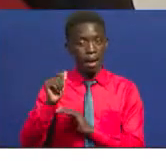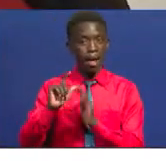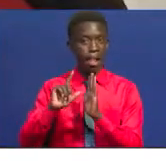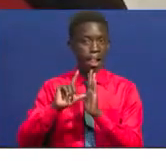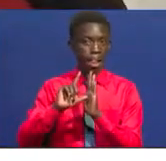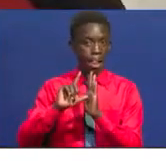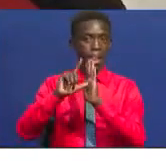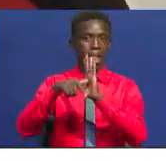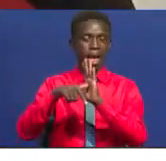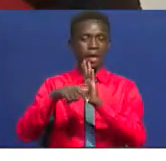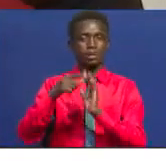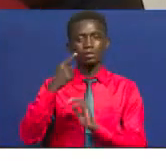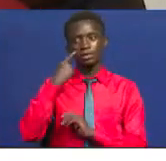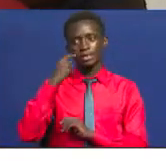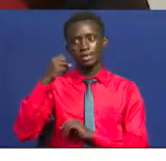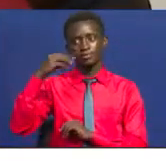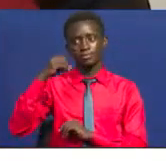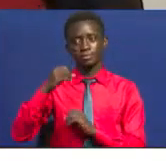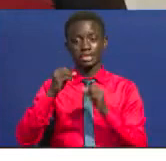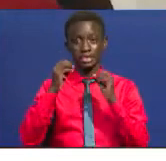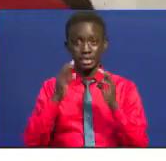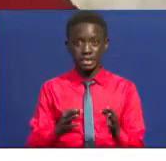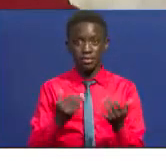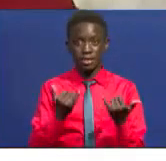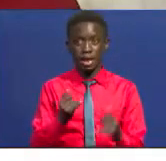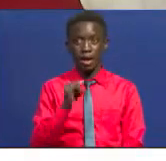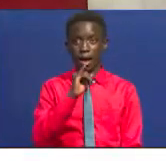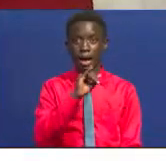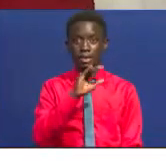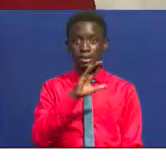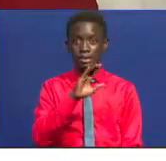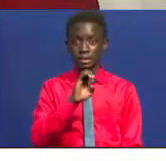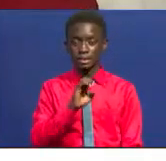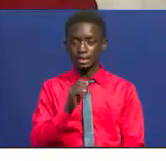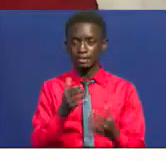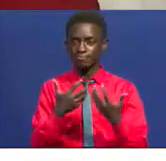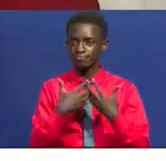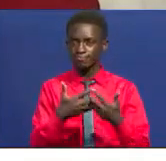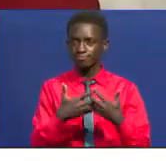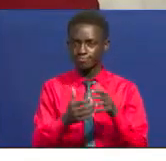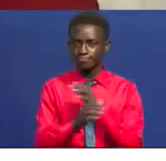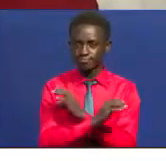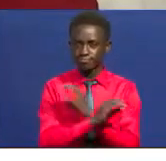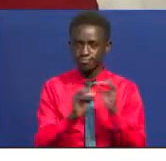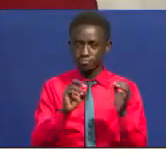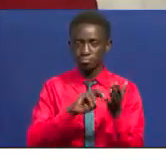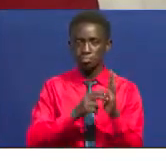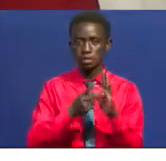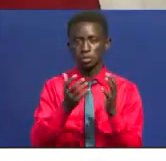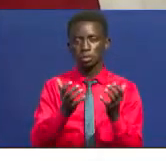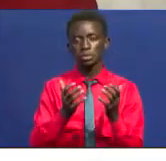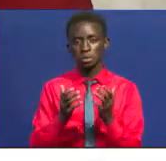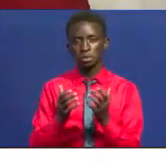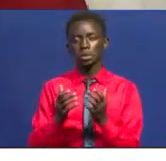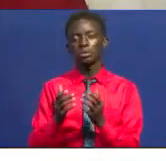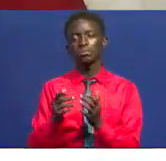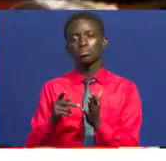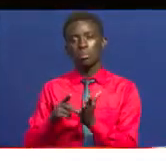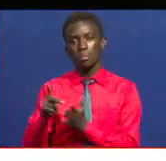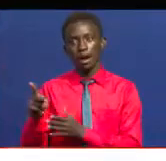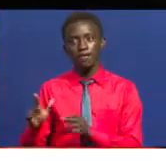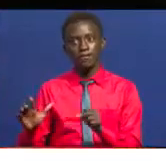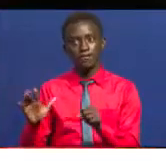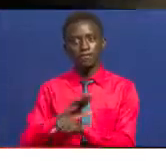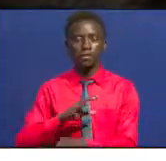cars from them. If they're no longer producing ICE engines, that means we will have to buy fully electric, we'll have to buy